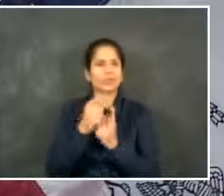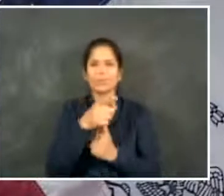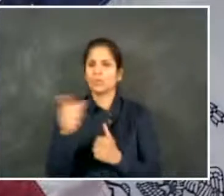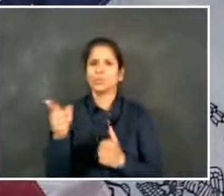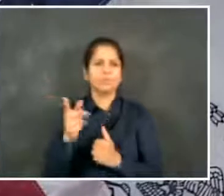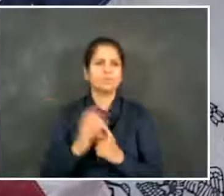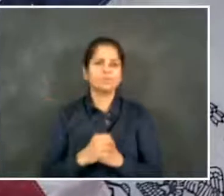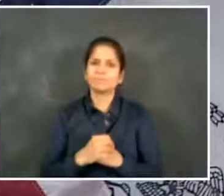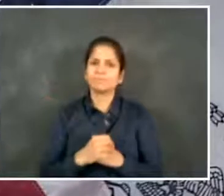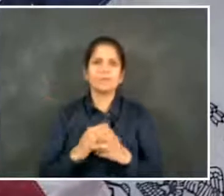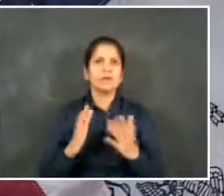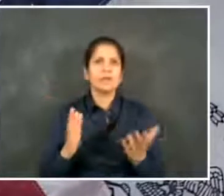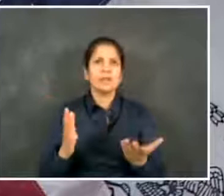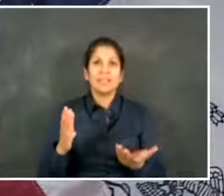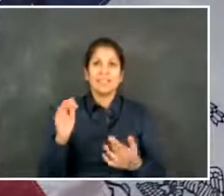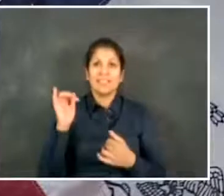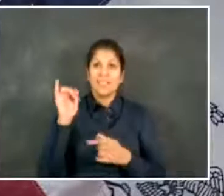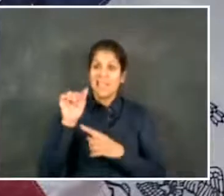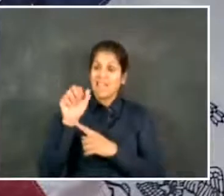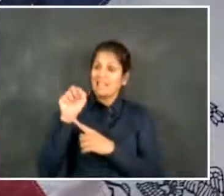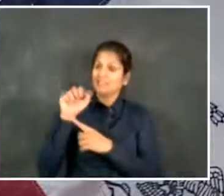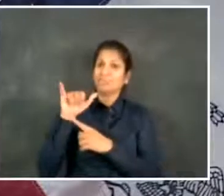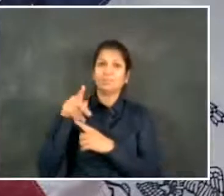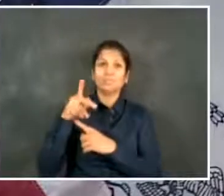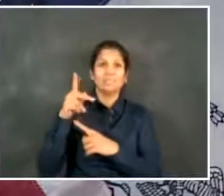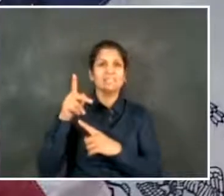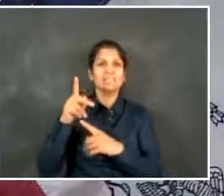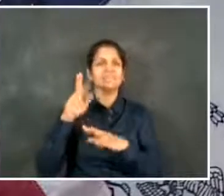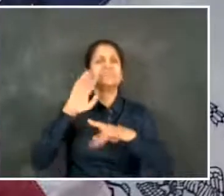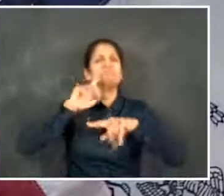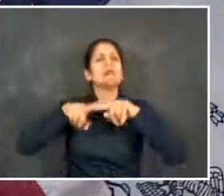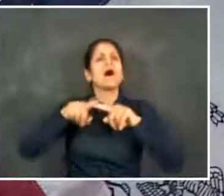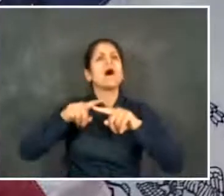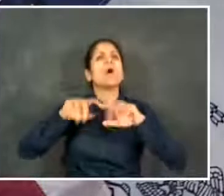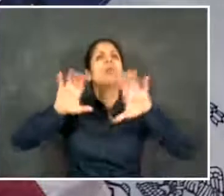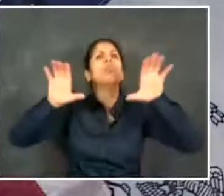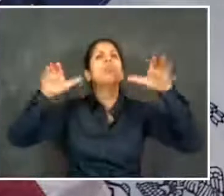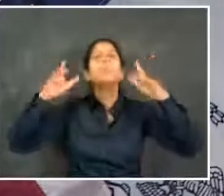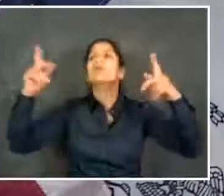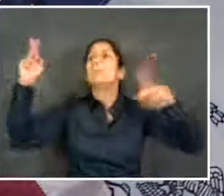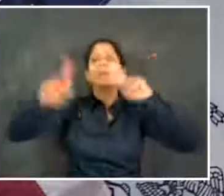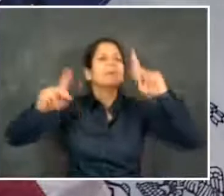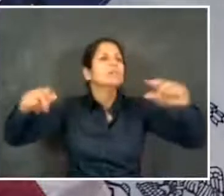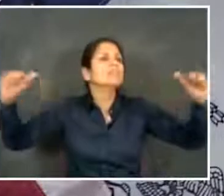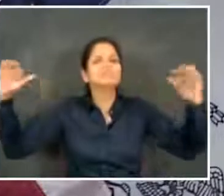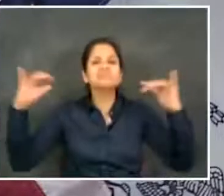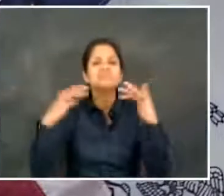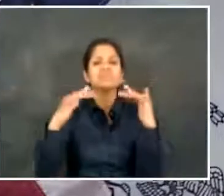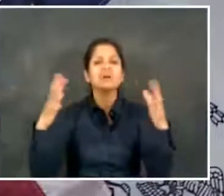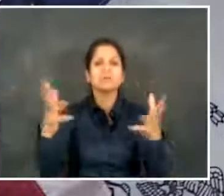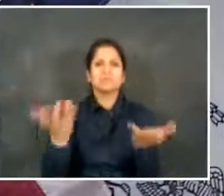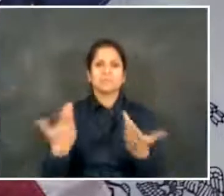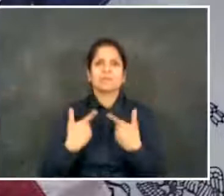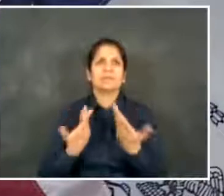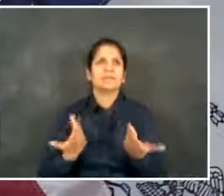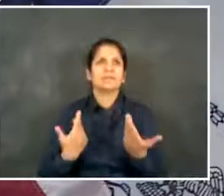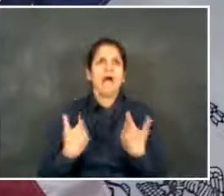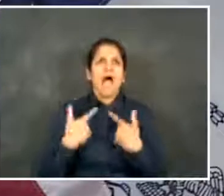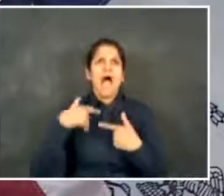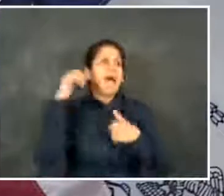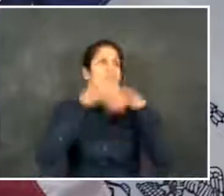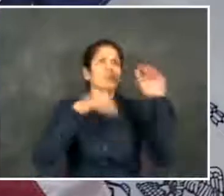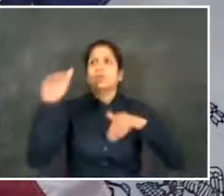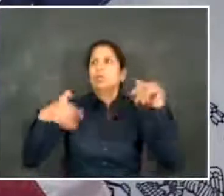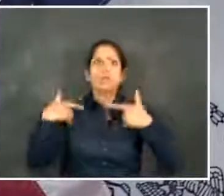gatherings. Second, it costs a substantial amount of money. We're in a massive budget crisis, and in fact, we're going to turn more and more of